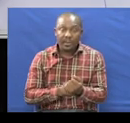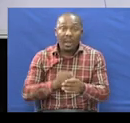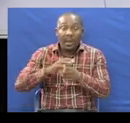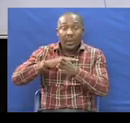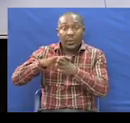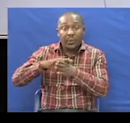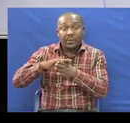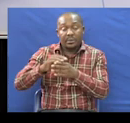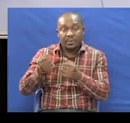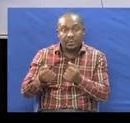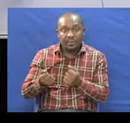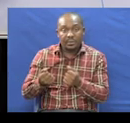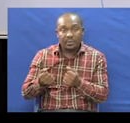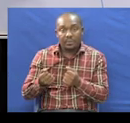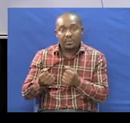using